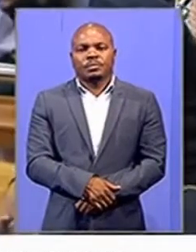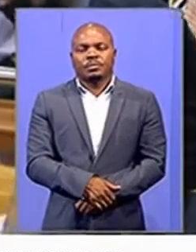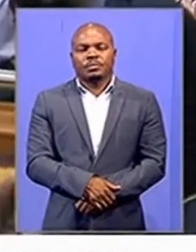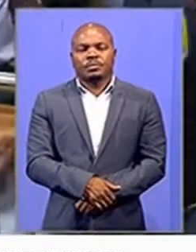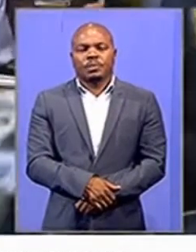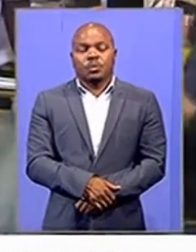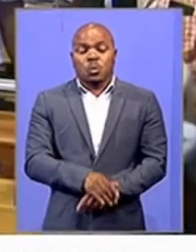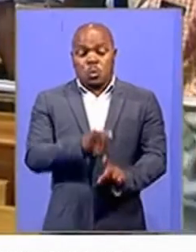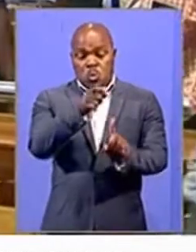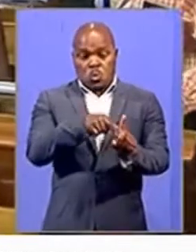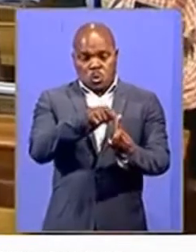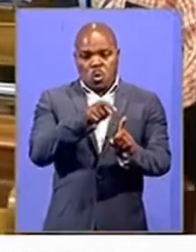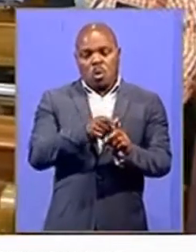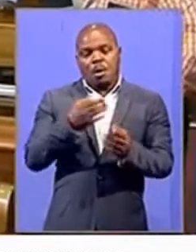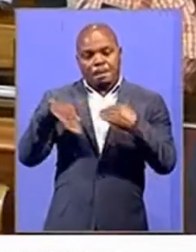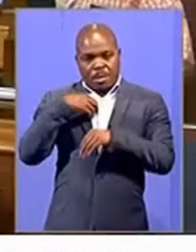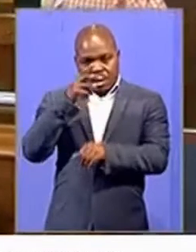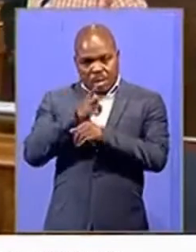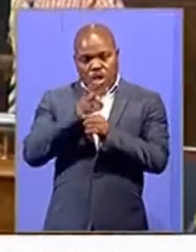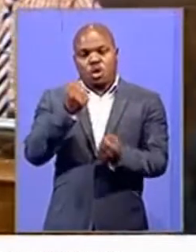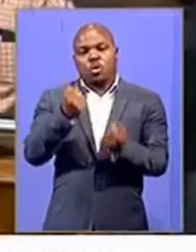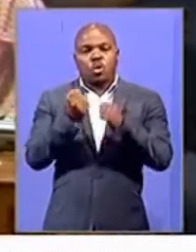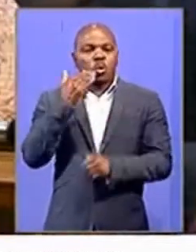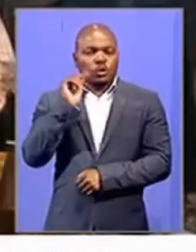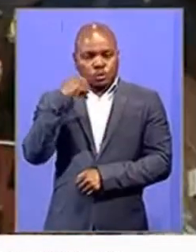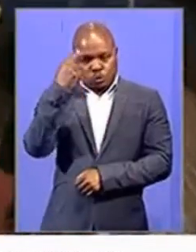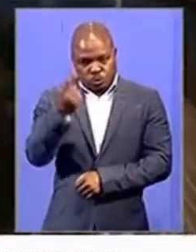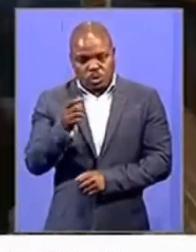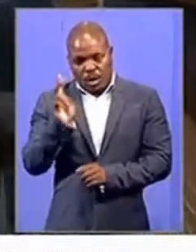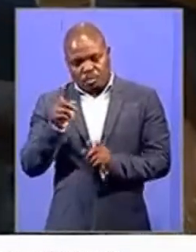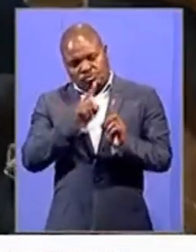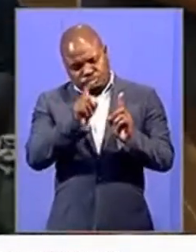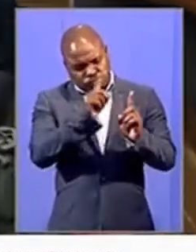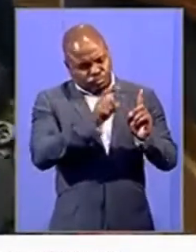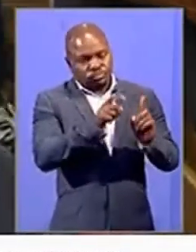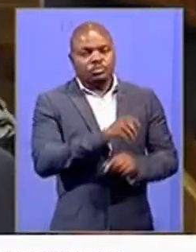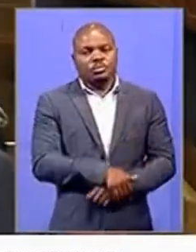Ndlovu o solofetse go boela kwa kgotlatshekelo ka moso go botsolodiwa.